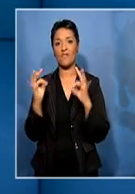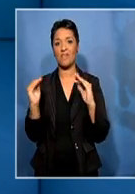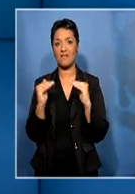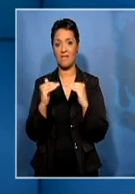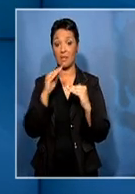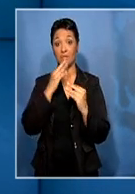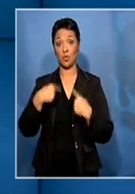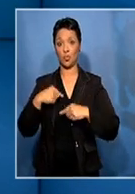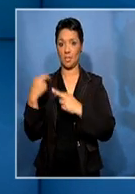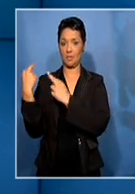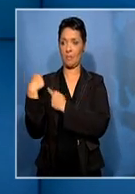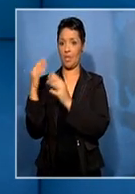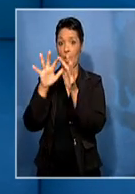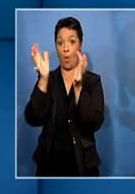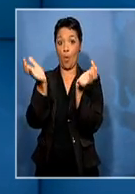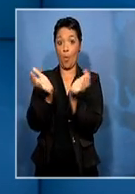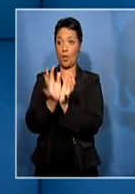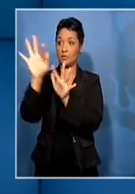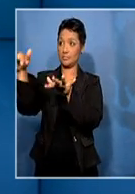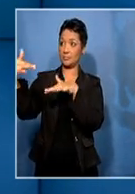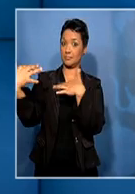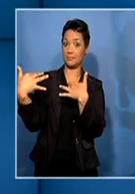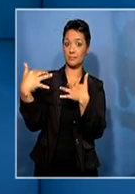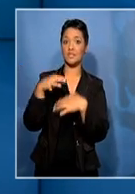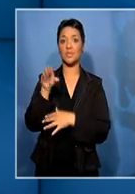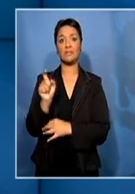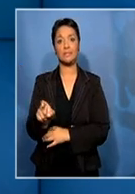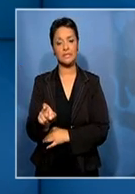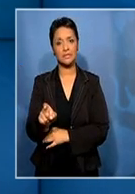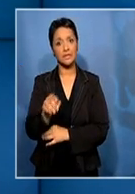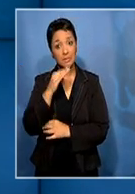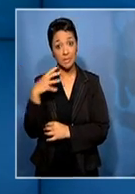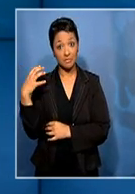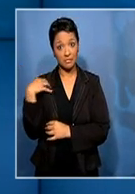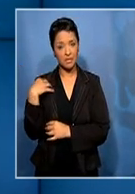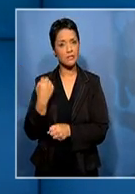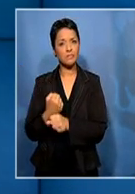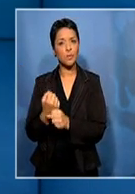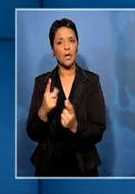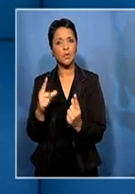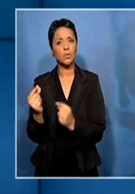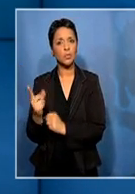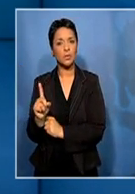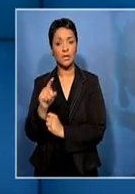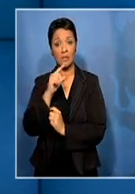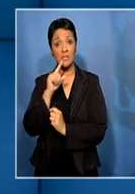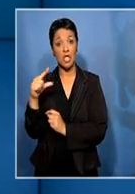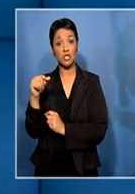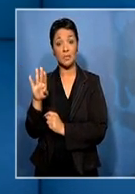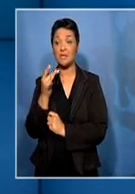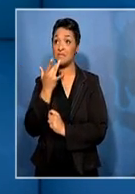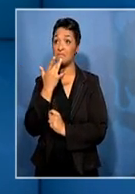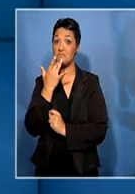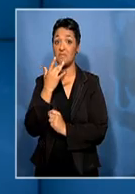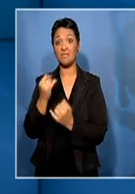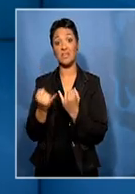responsibility to set a global example. What is the ministry doing to ensure that we make inroads in this battle of hate crimes against people of different